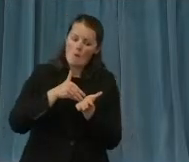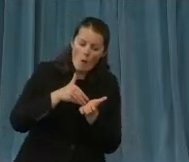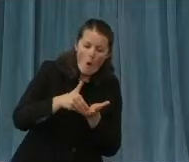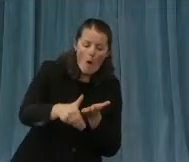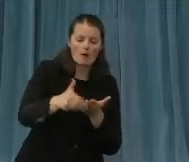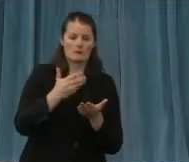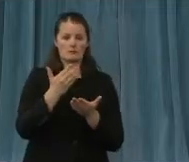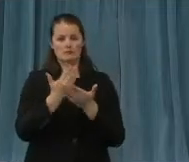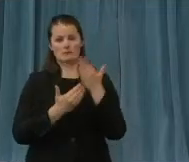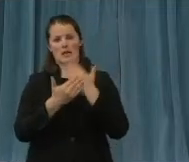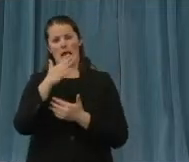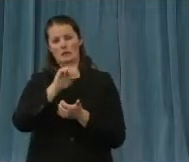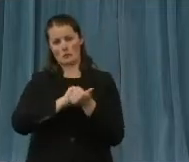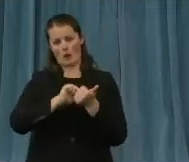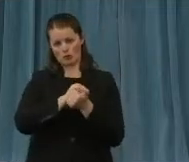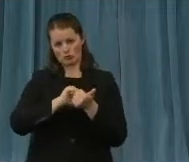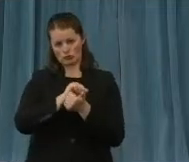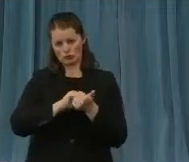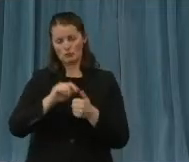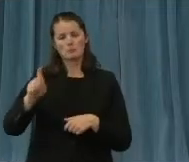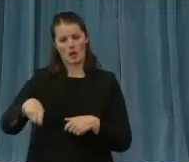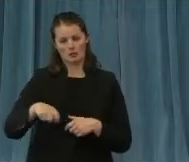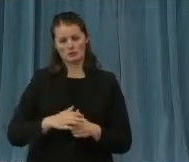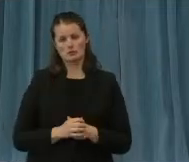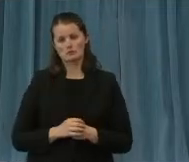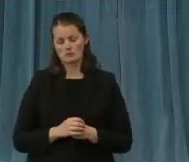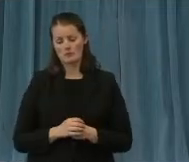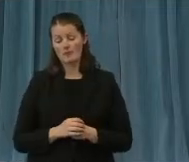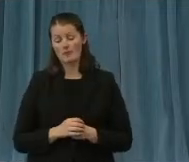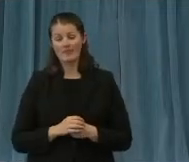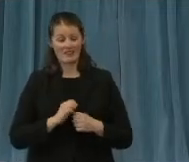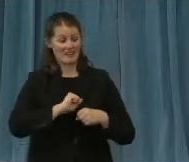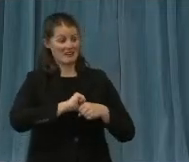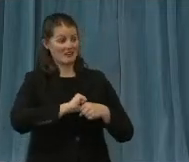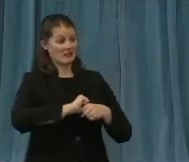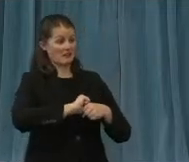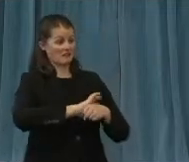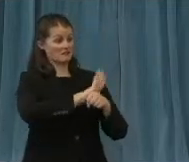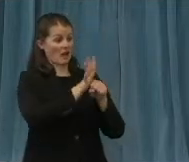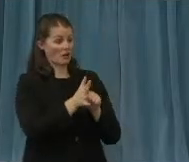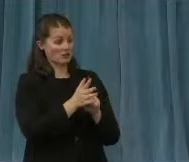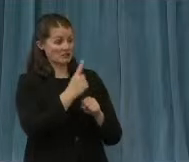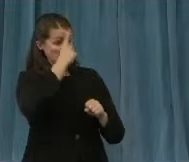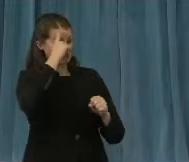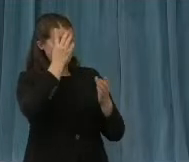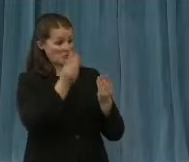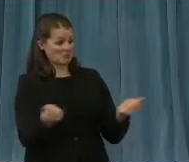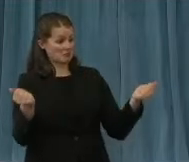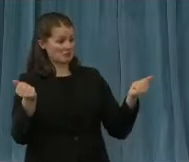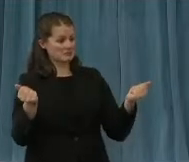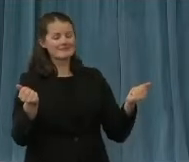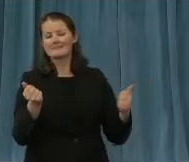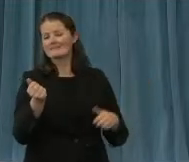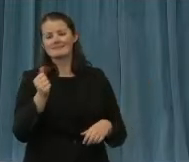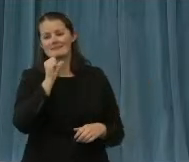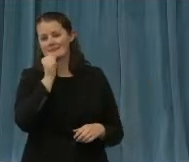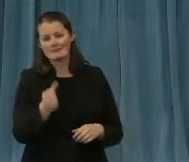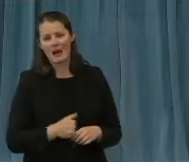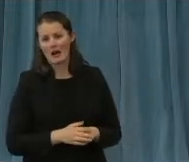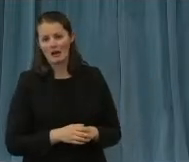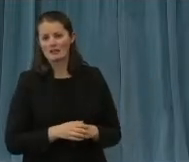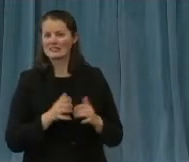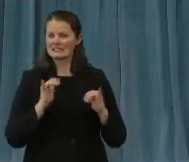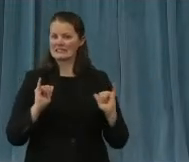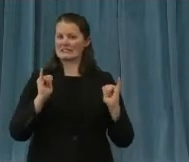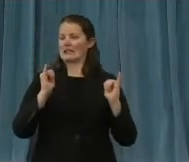our success. This virus isn't gone. We have flattened this curve because of our human behavior. The virus still